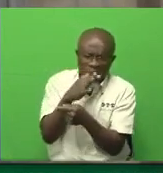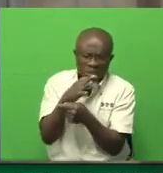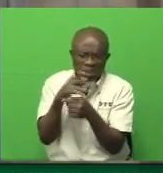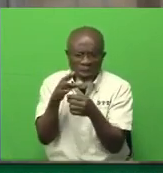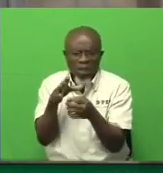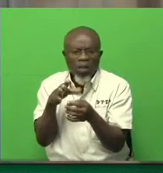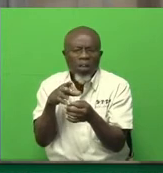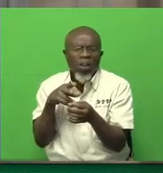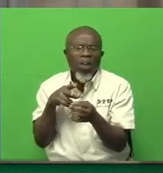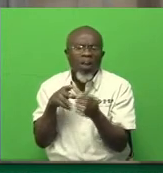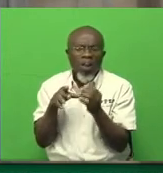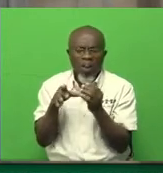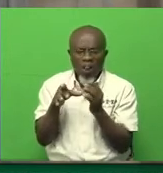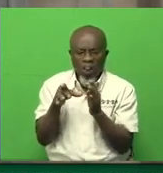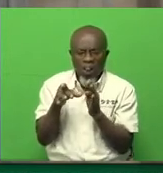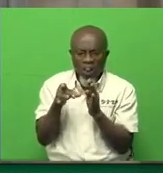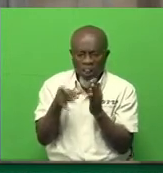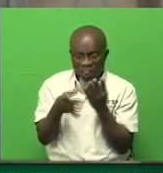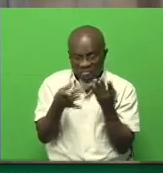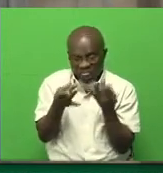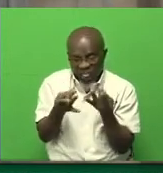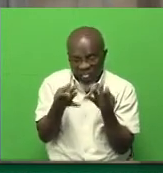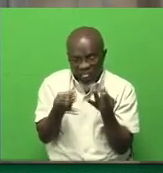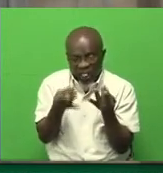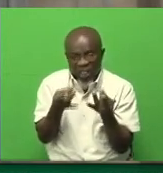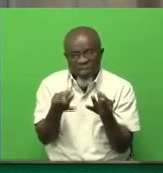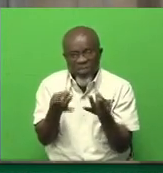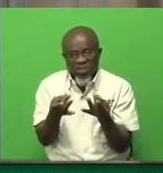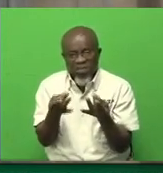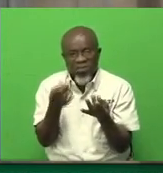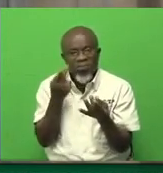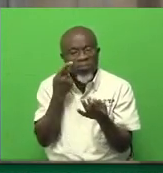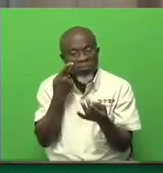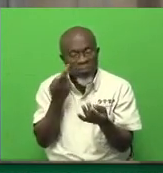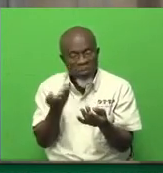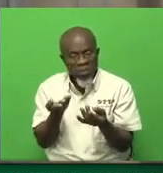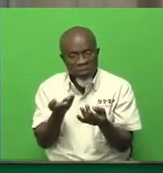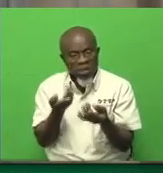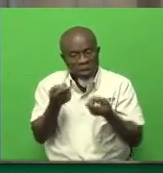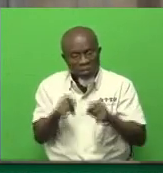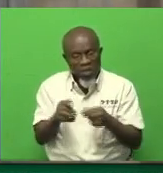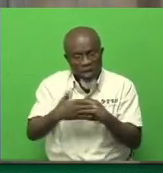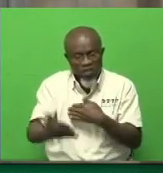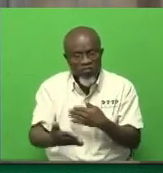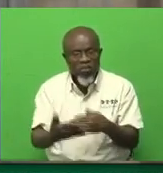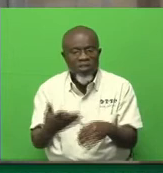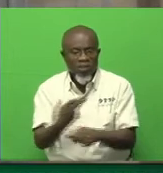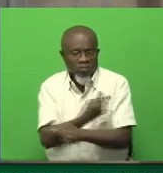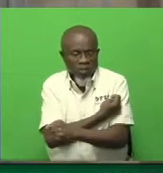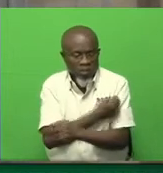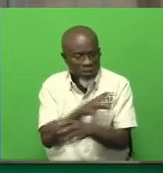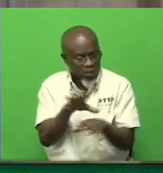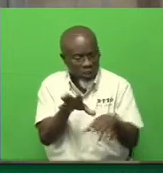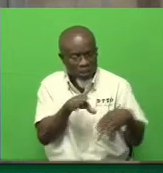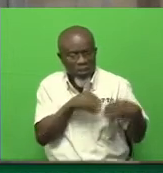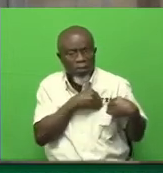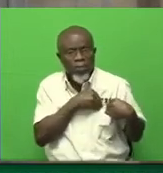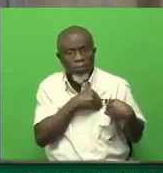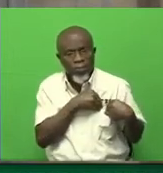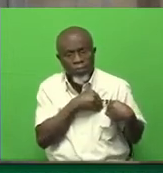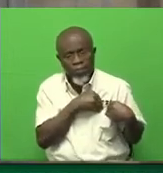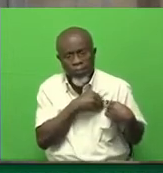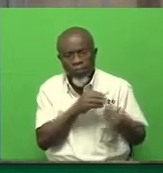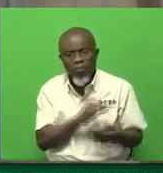thrombocyptopenia syndrome after receiving the vaccine healthy persons could die after taking this